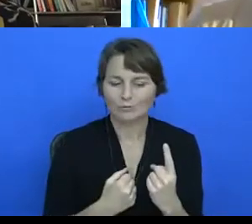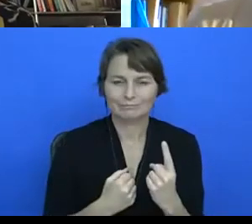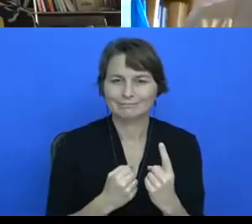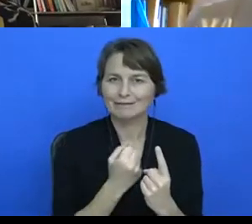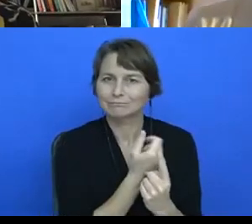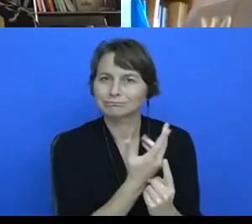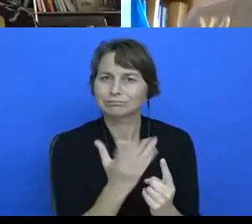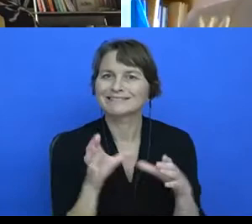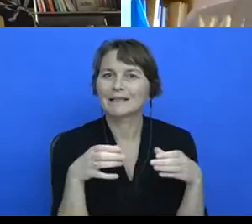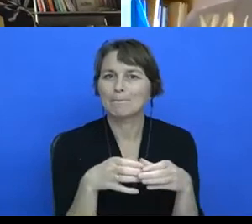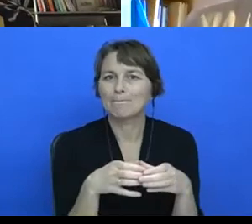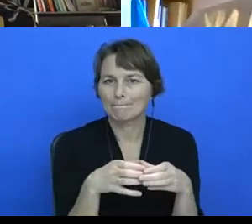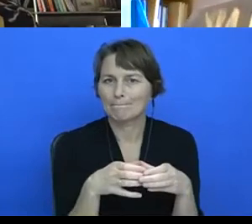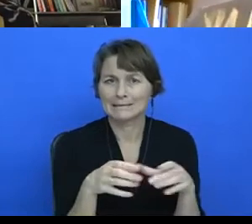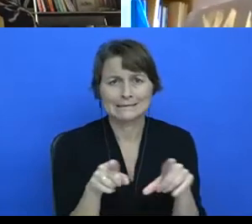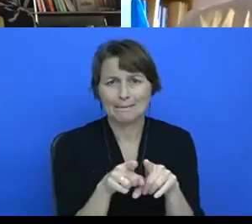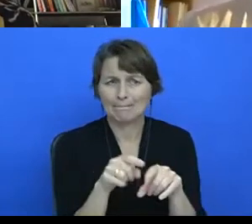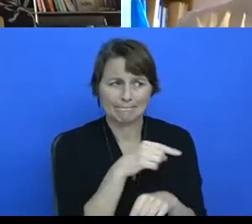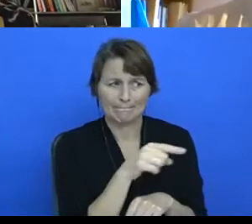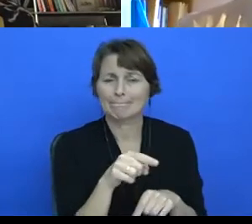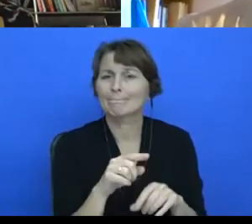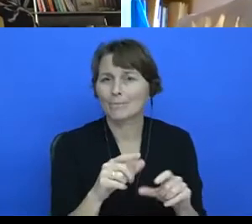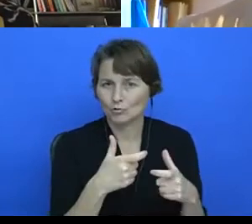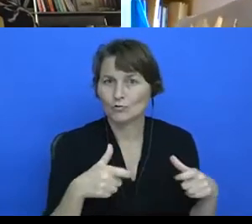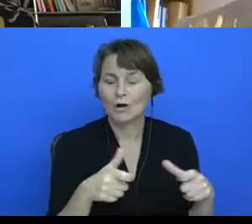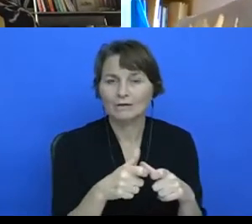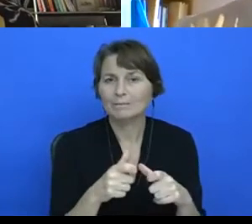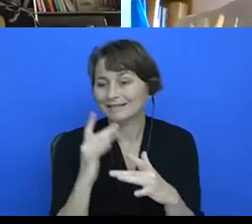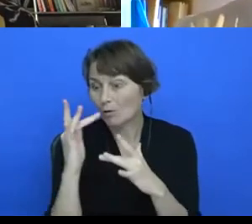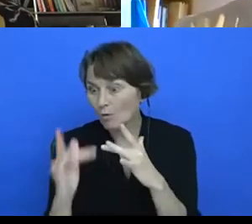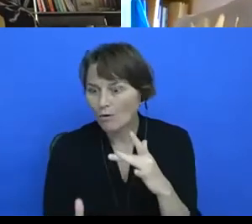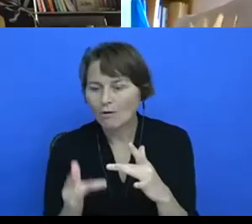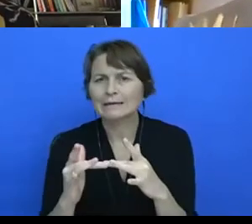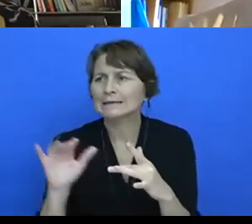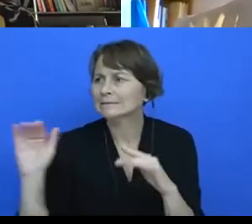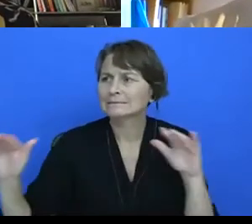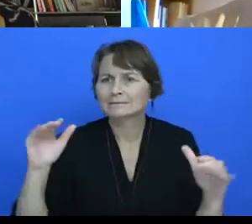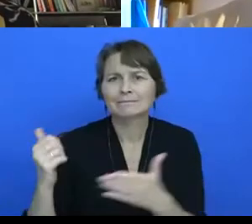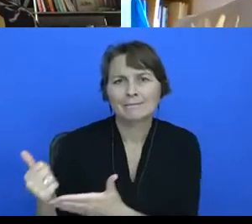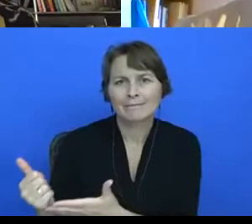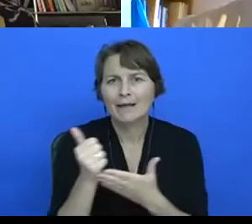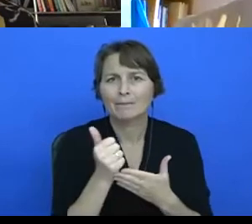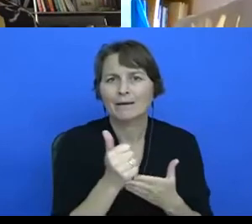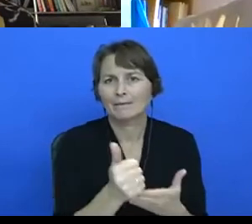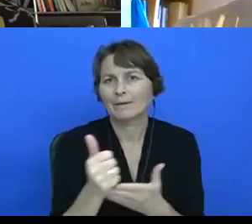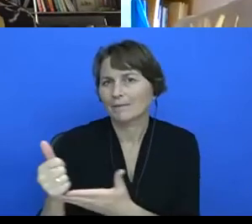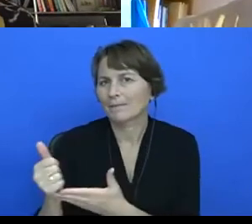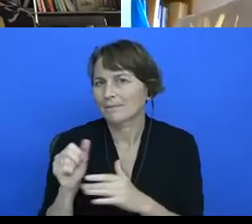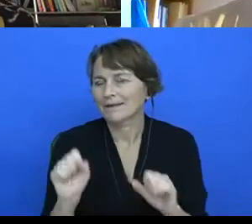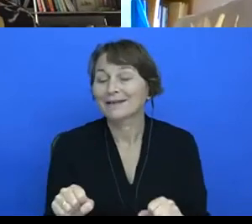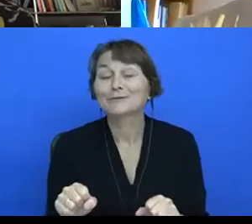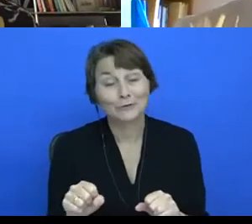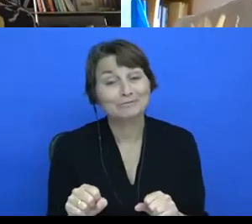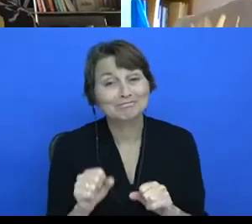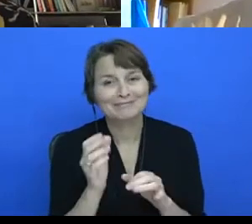any conference, but especially when it's online and you need to offer all that sort of extra help until people are confident with it. So I think, it was really important